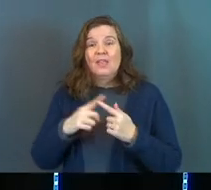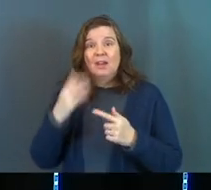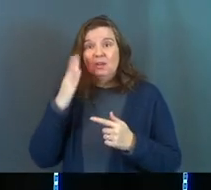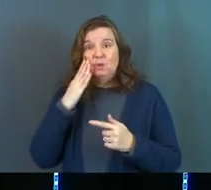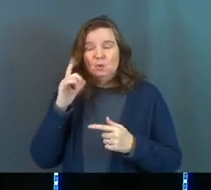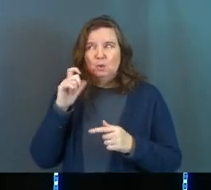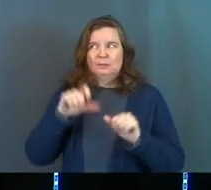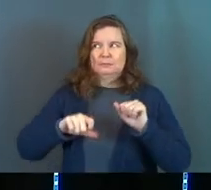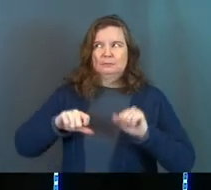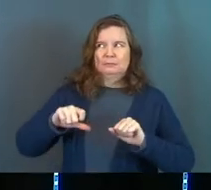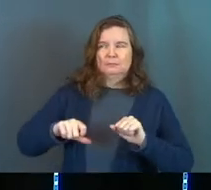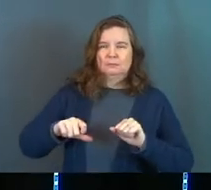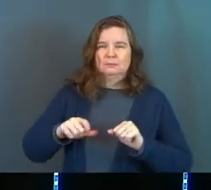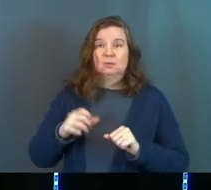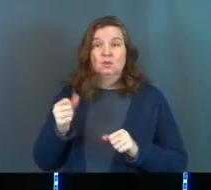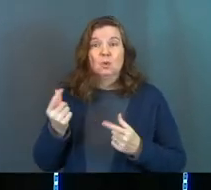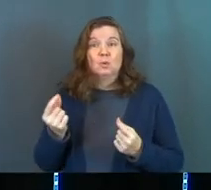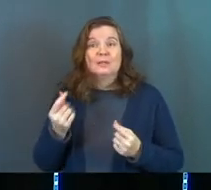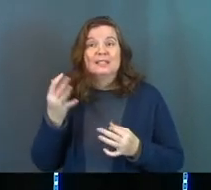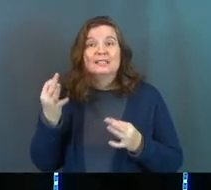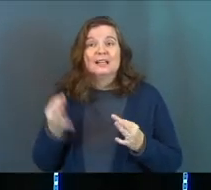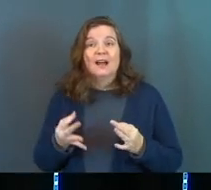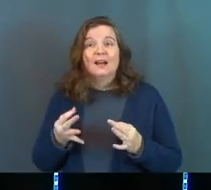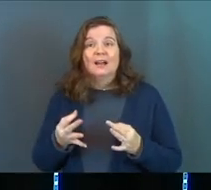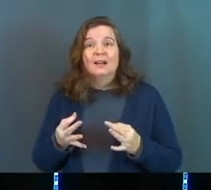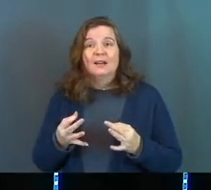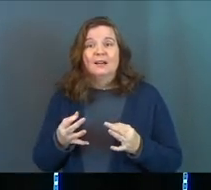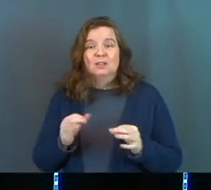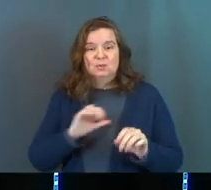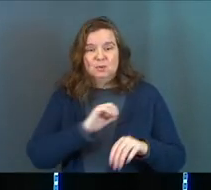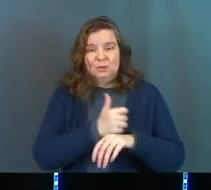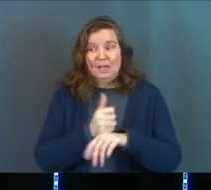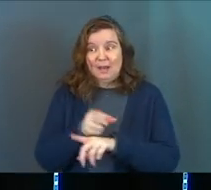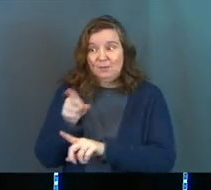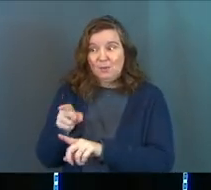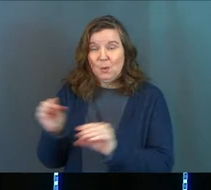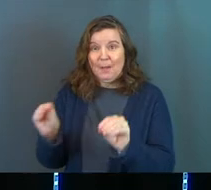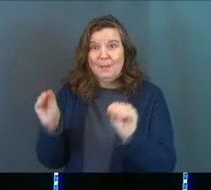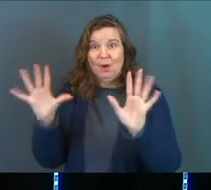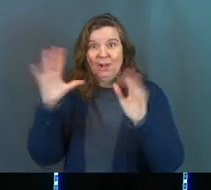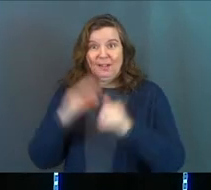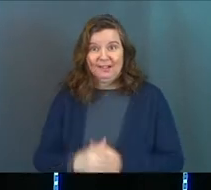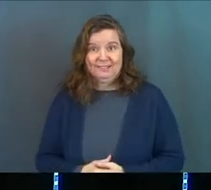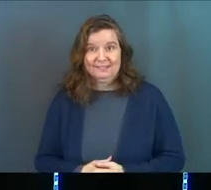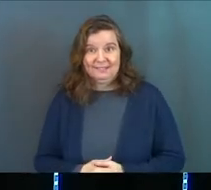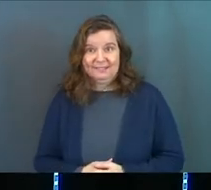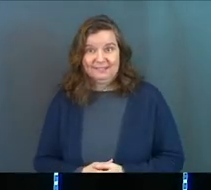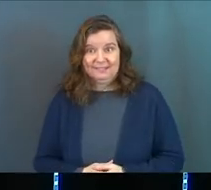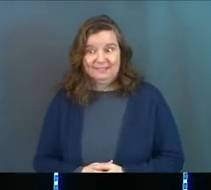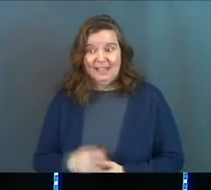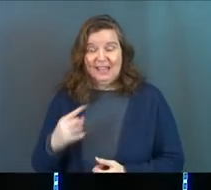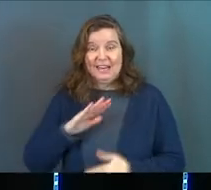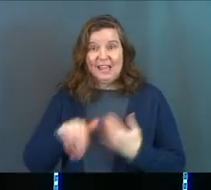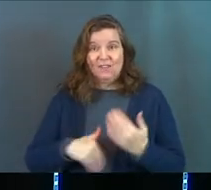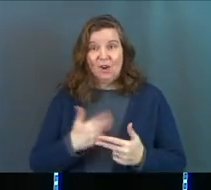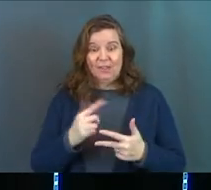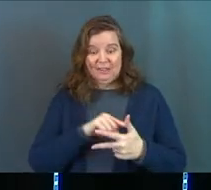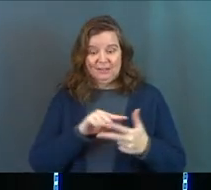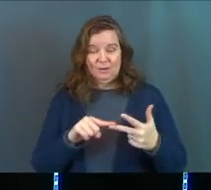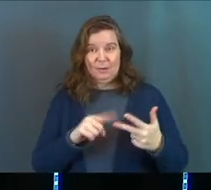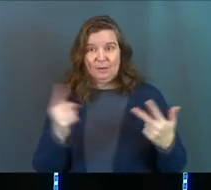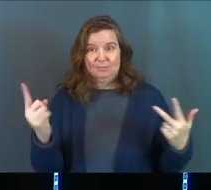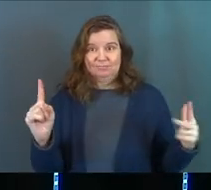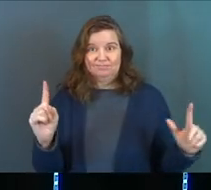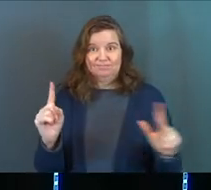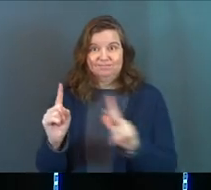knew your skepticism. So he decided to orchestrate you a miracle. And he had all these people come